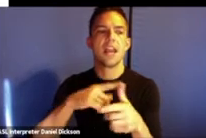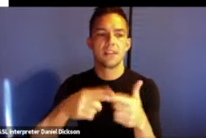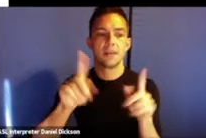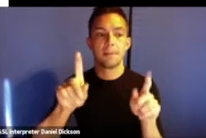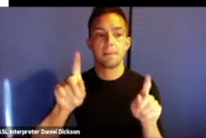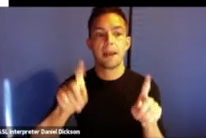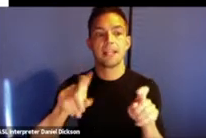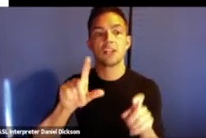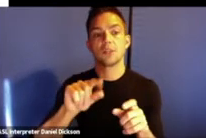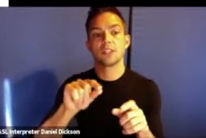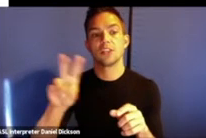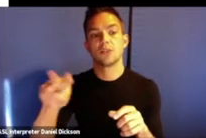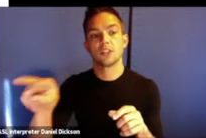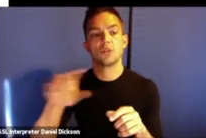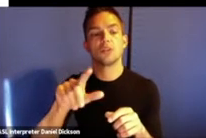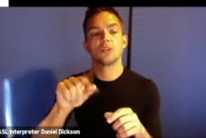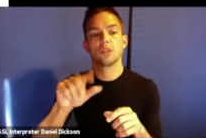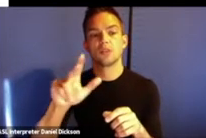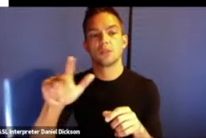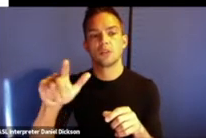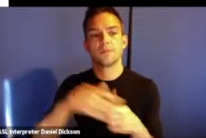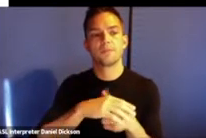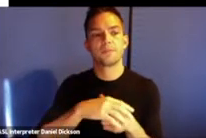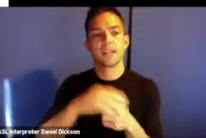2022 or 23. And